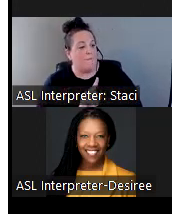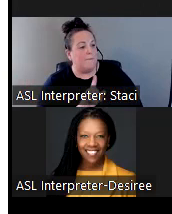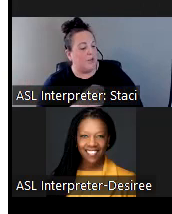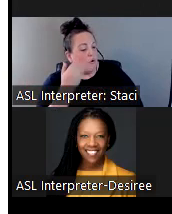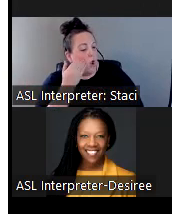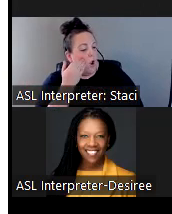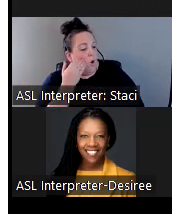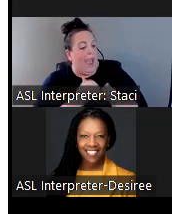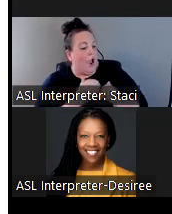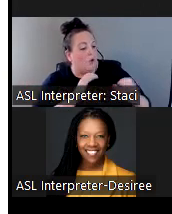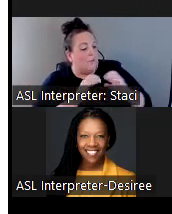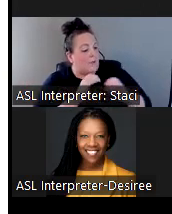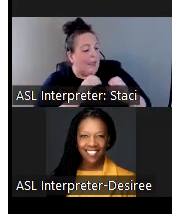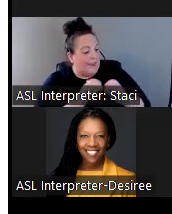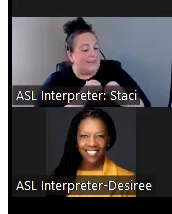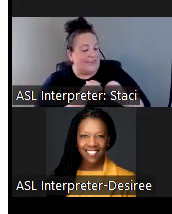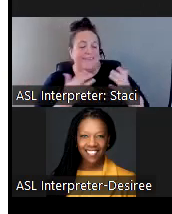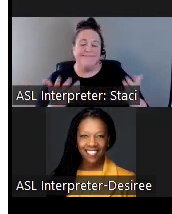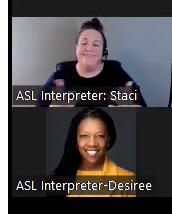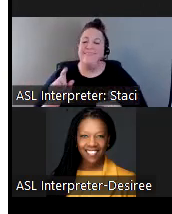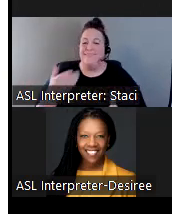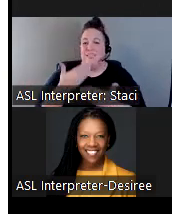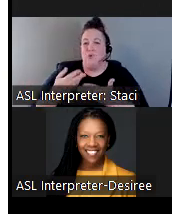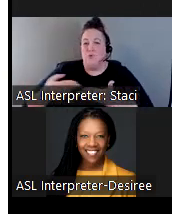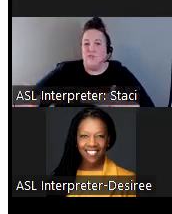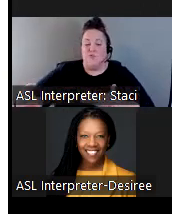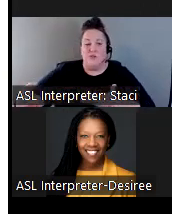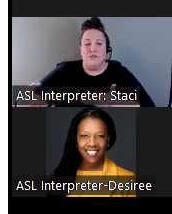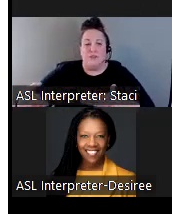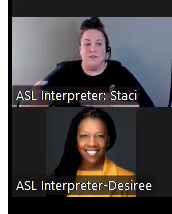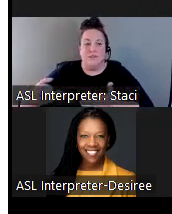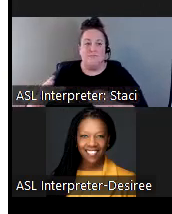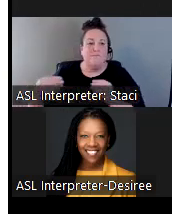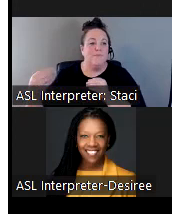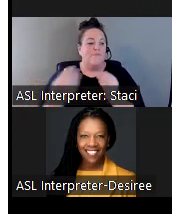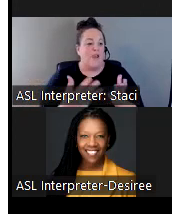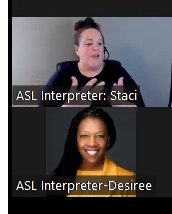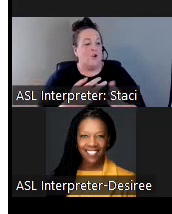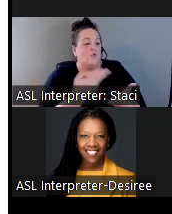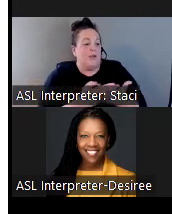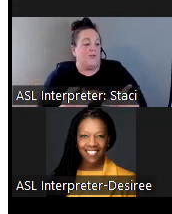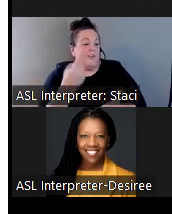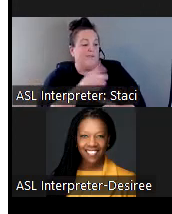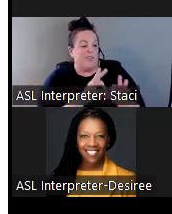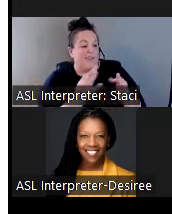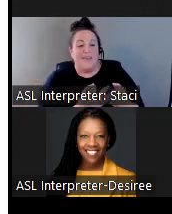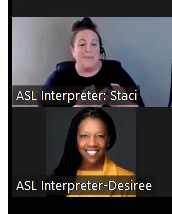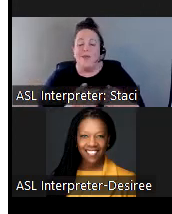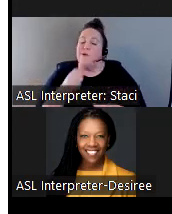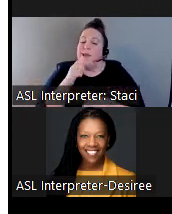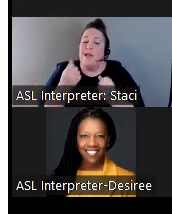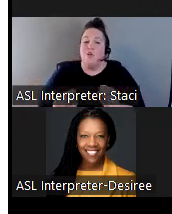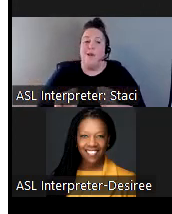to communicate. Guess what? This resource will give you that information for the family. We're not trying to make you